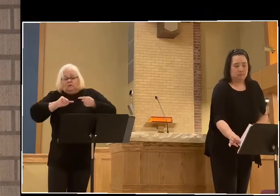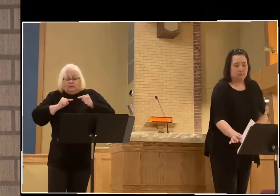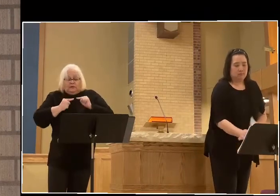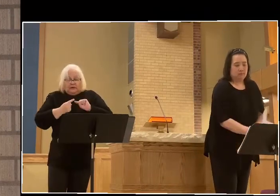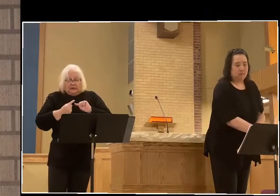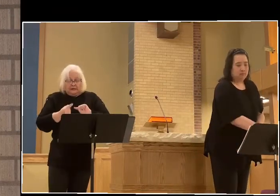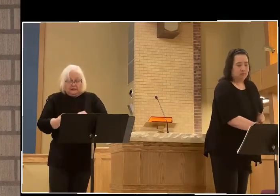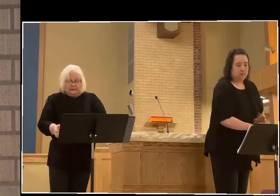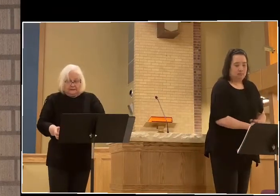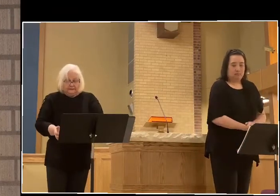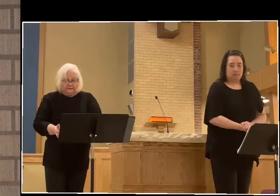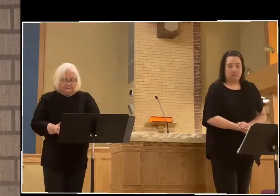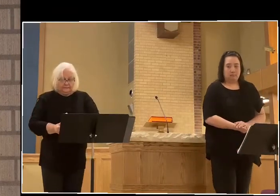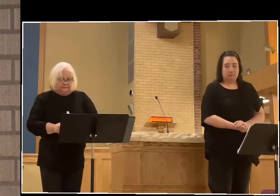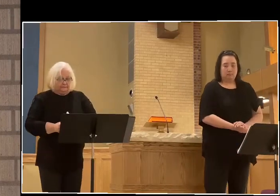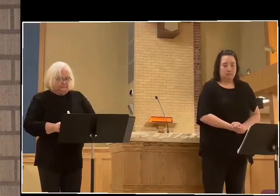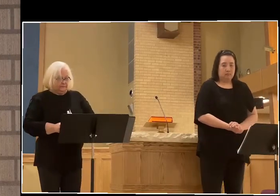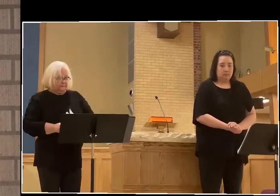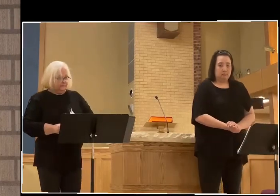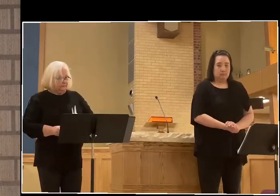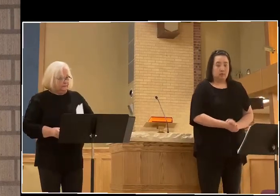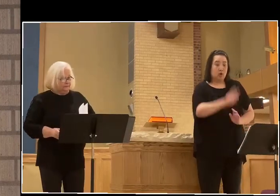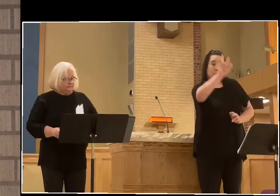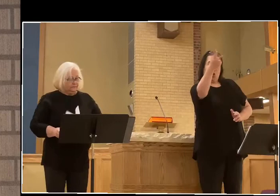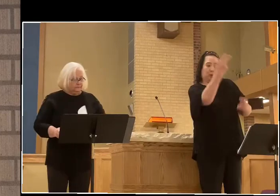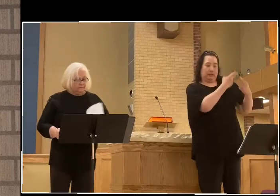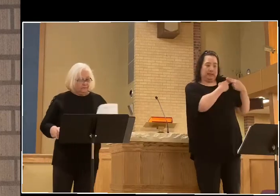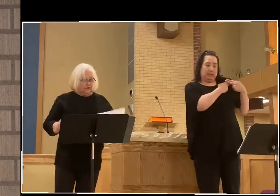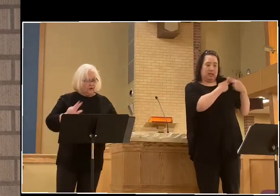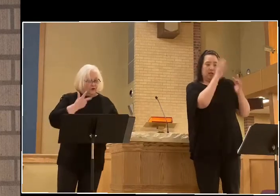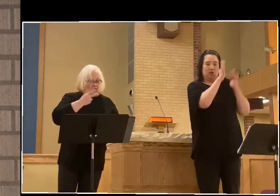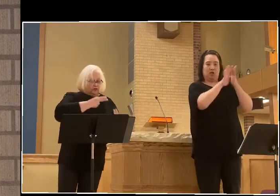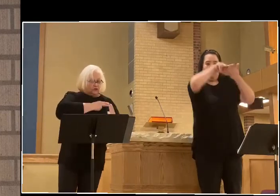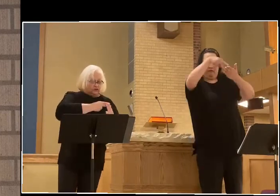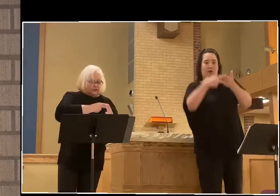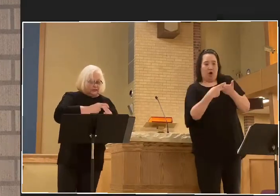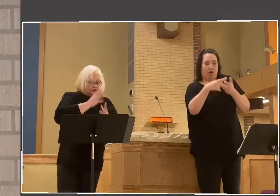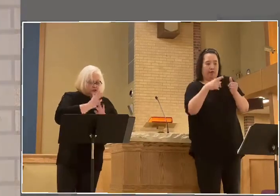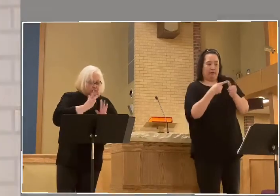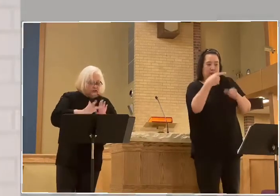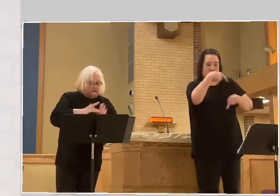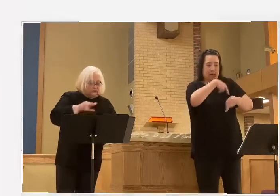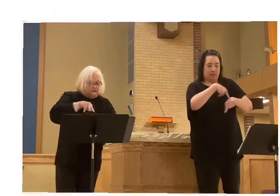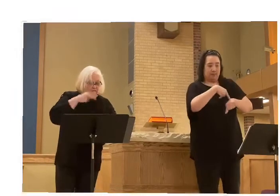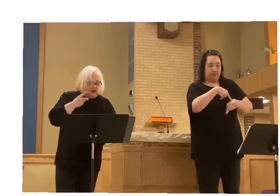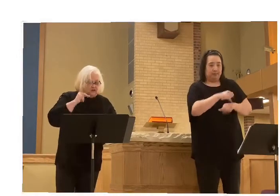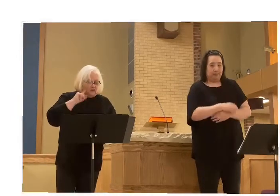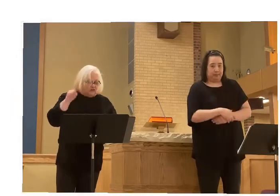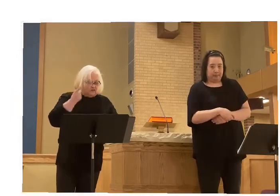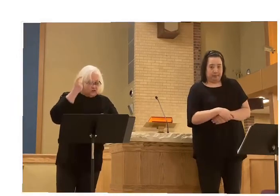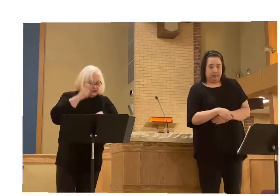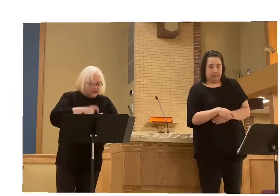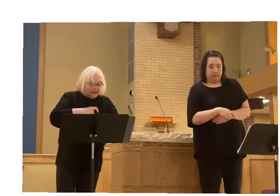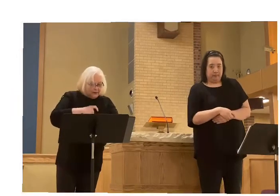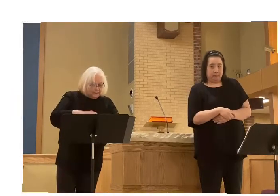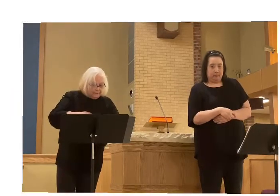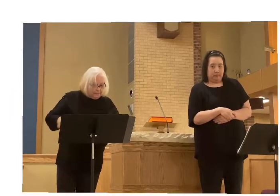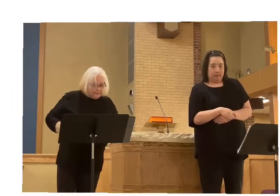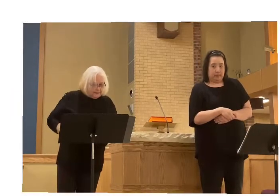pain. The third station, Jesus falls the first time. We adore you, O Christ, and we praise